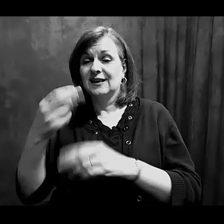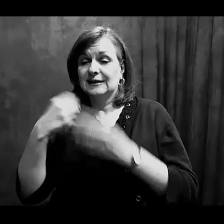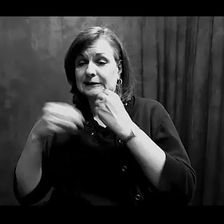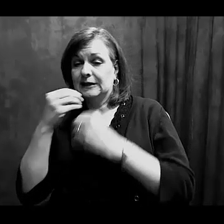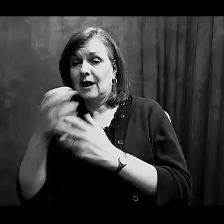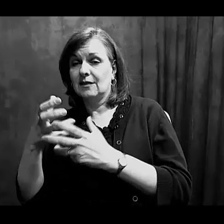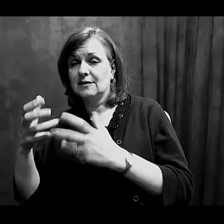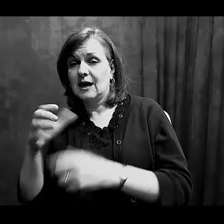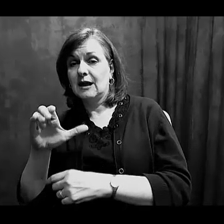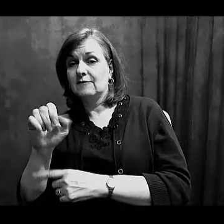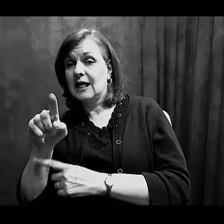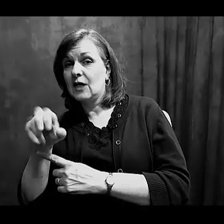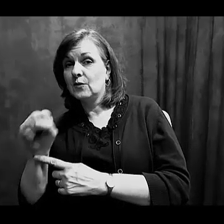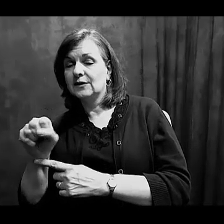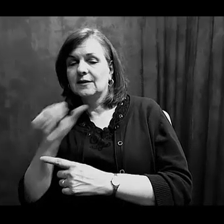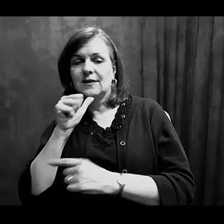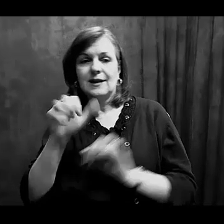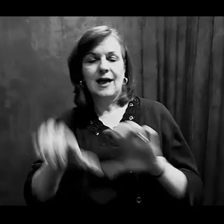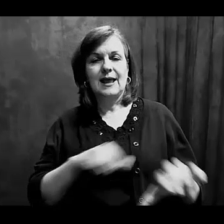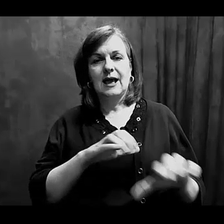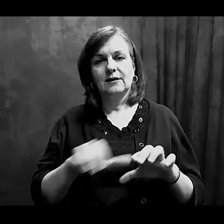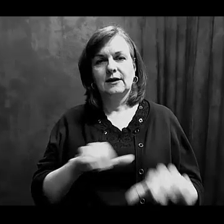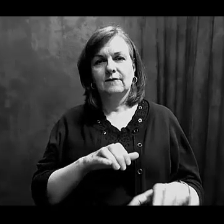developed countries we have such